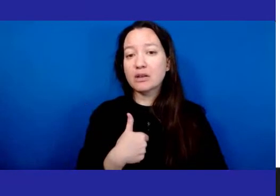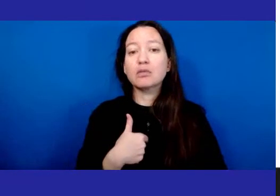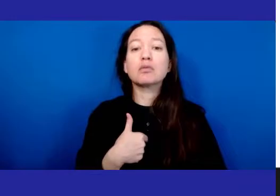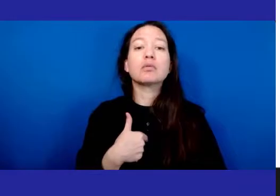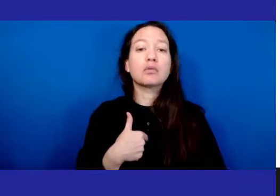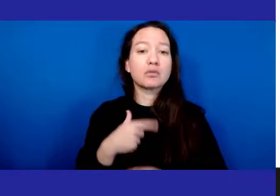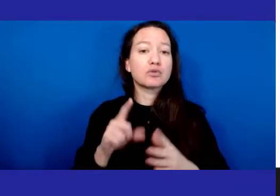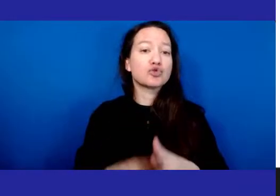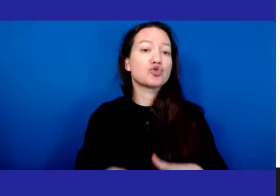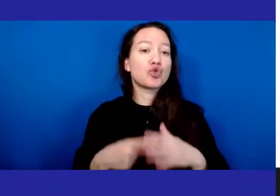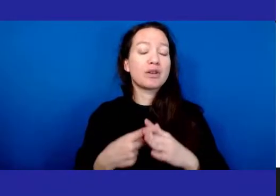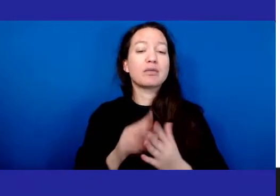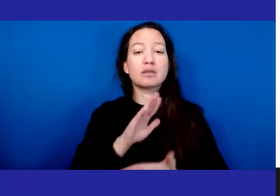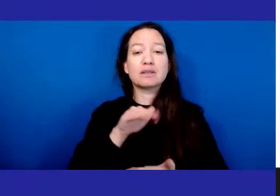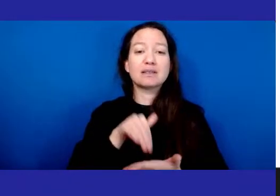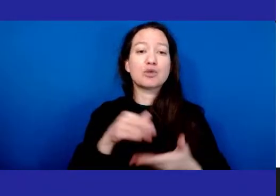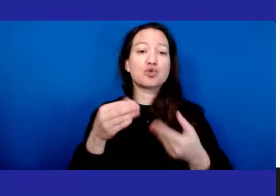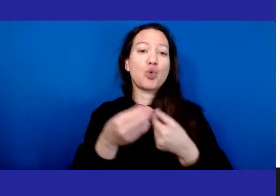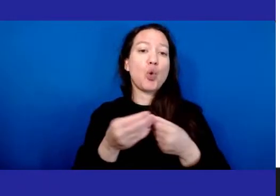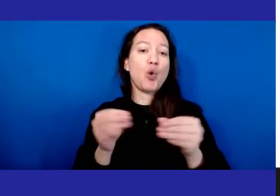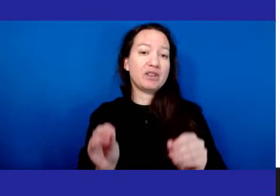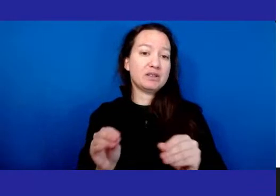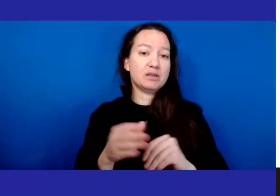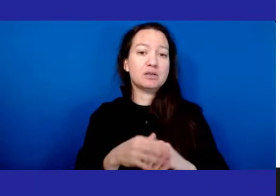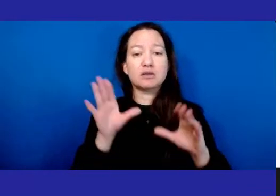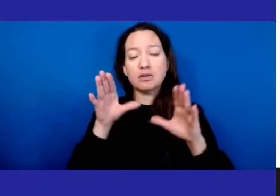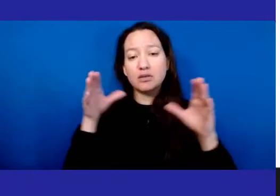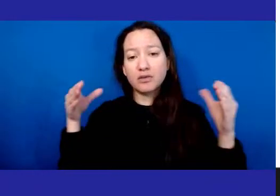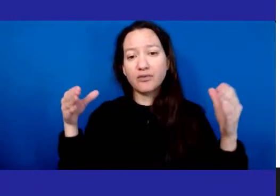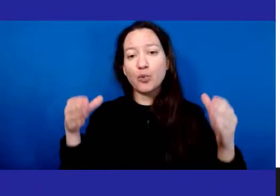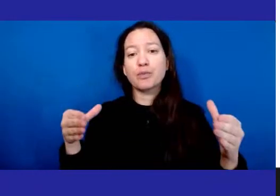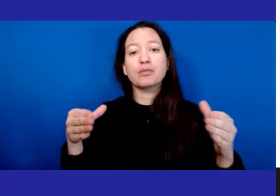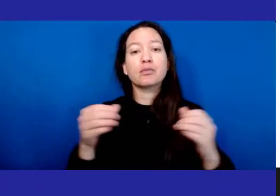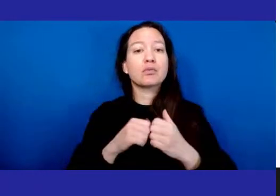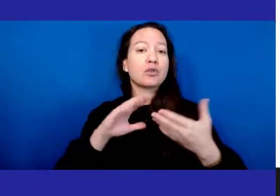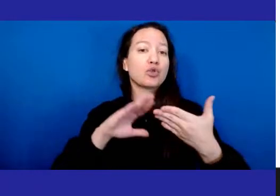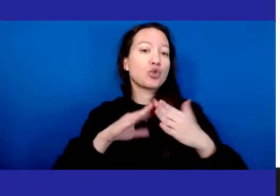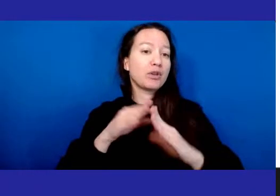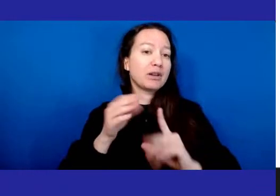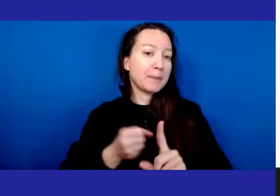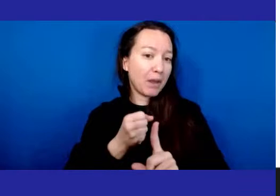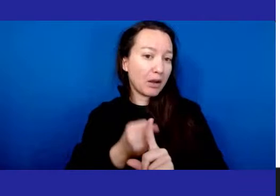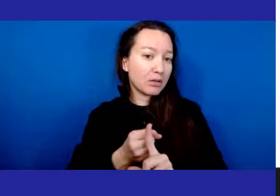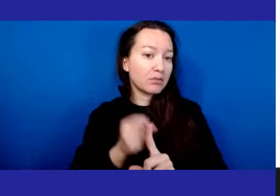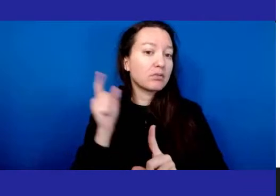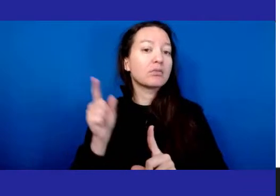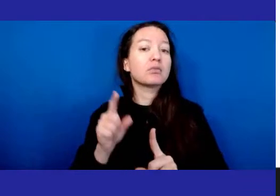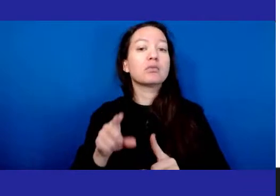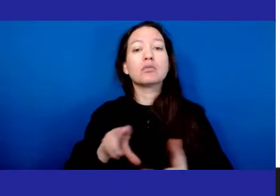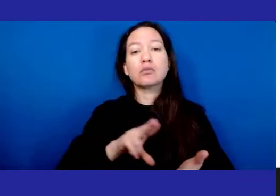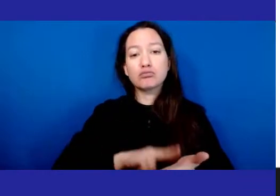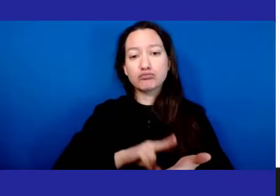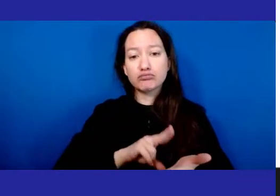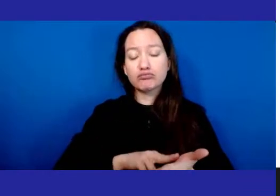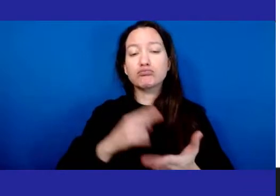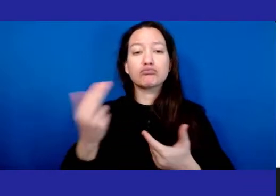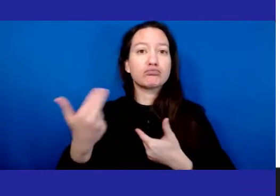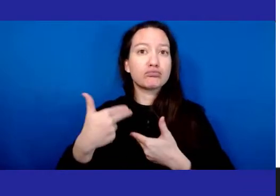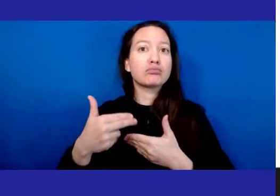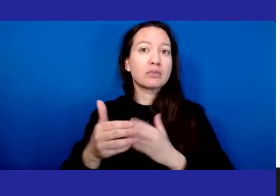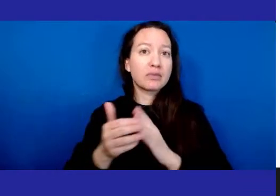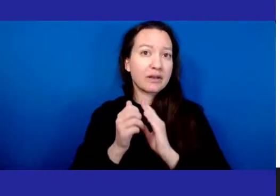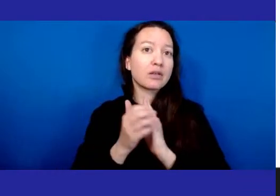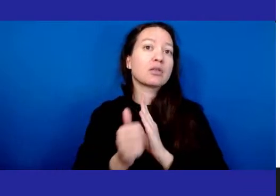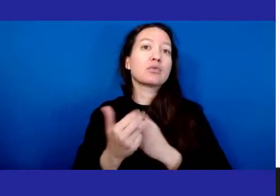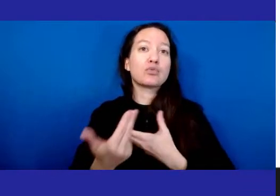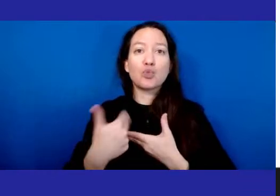started a central office focus on community impact. That's so where nurses can also join us. So we're happy to have launched